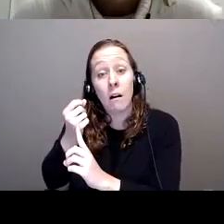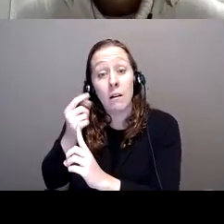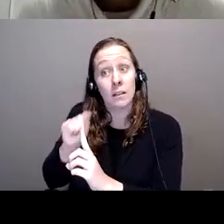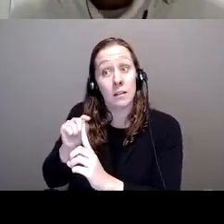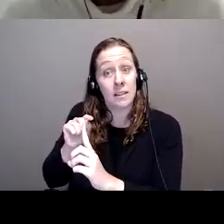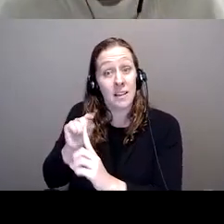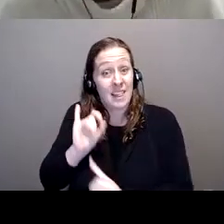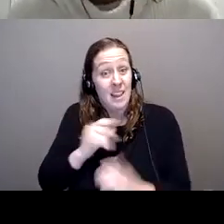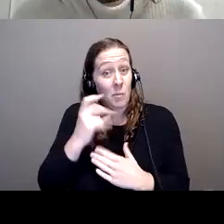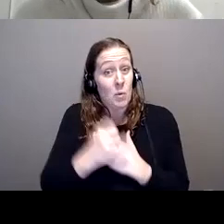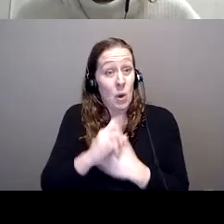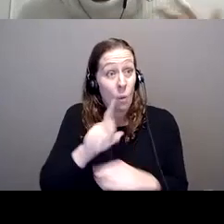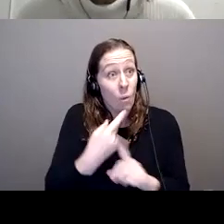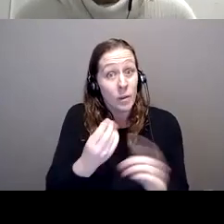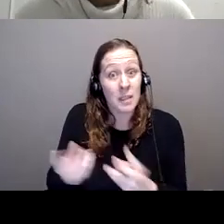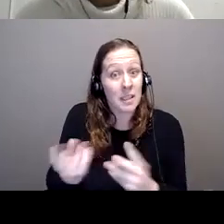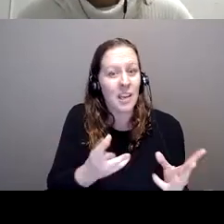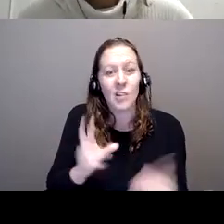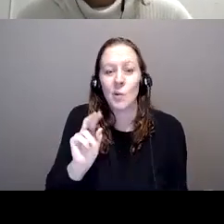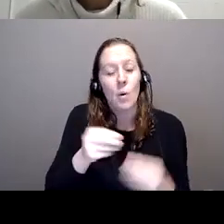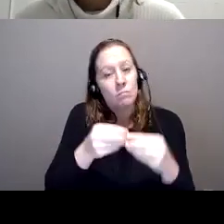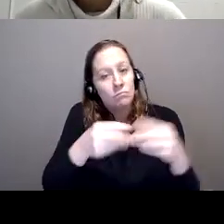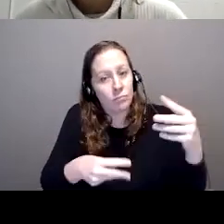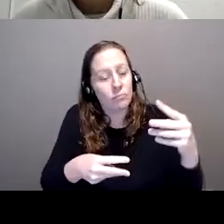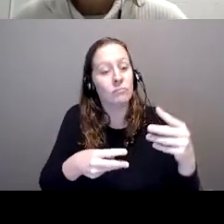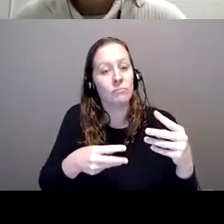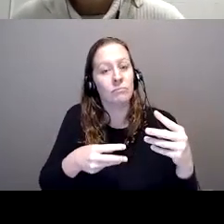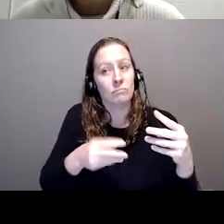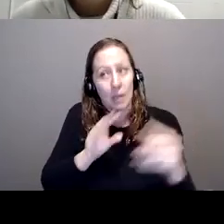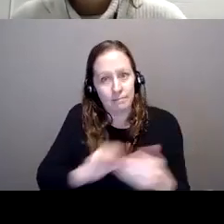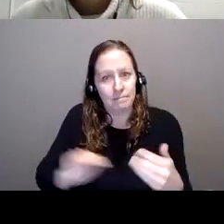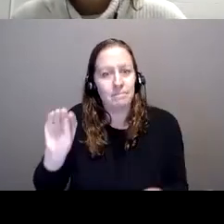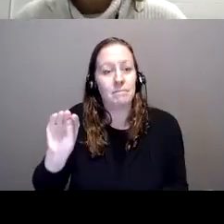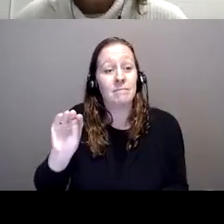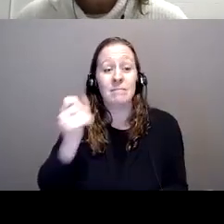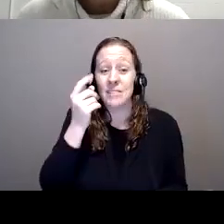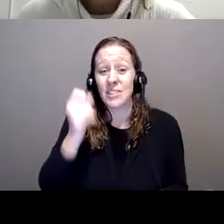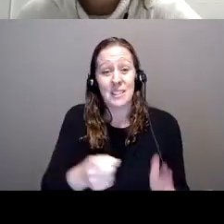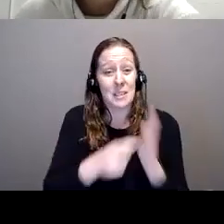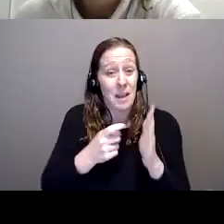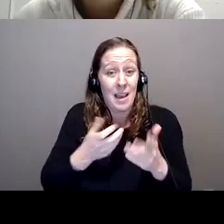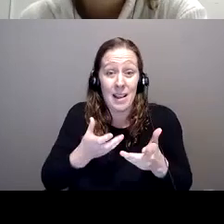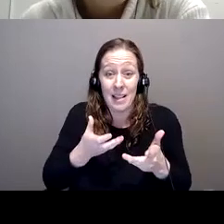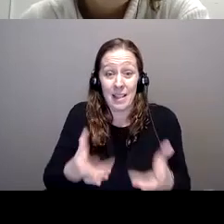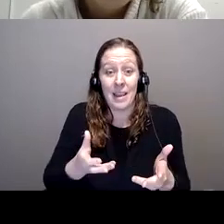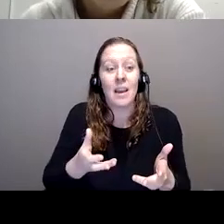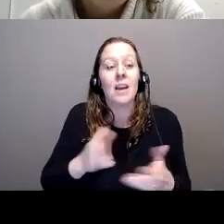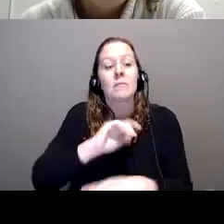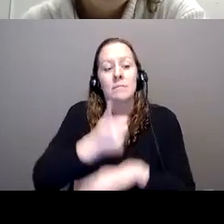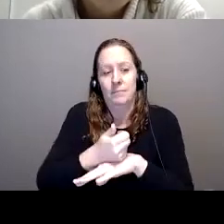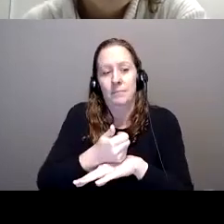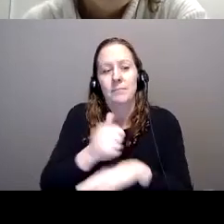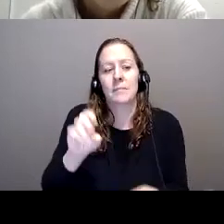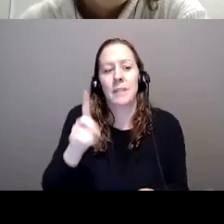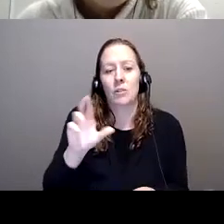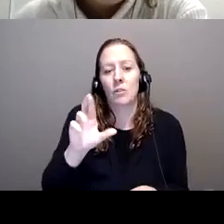mediation. But the demand was there for older adult specific services. So at that time, we created the elder mediation